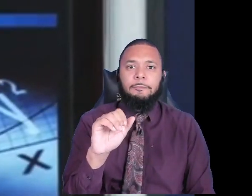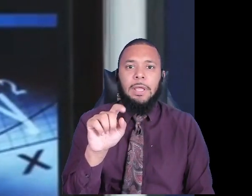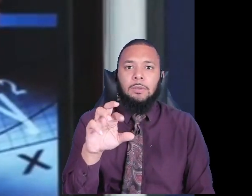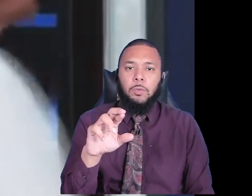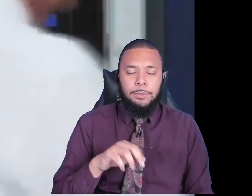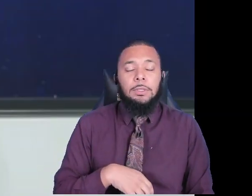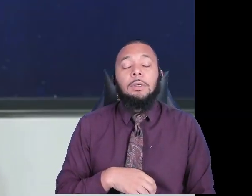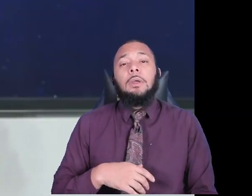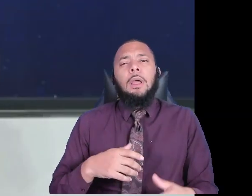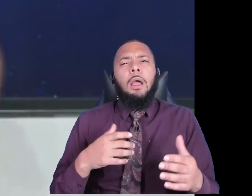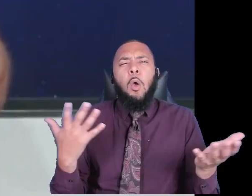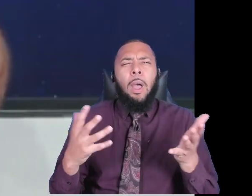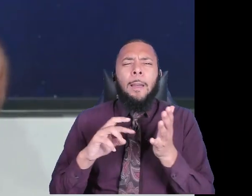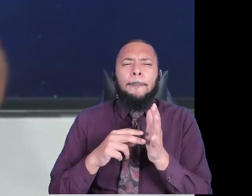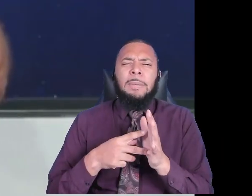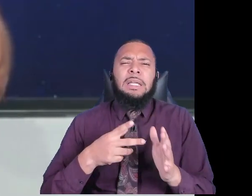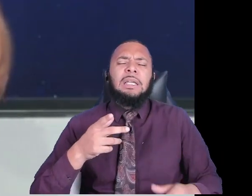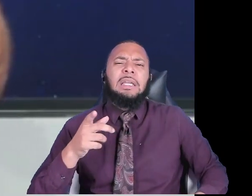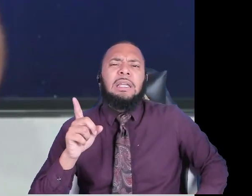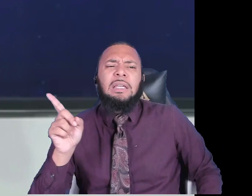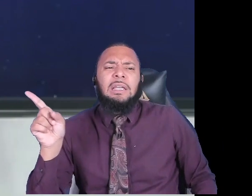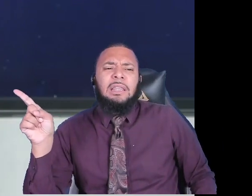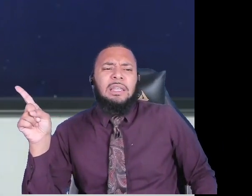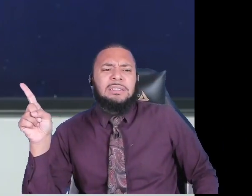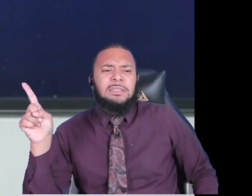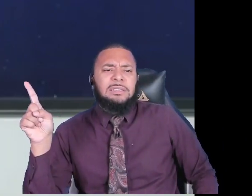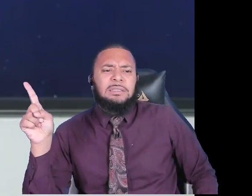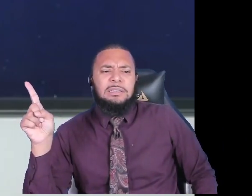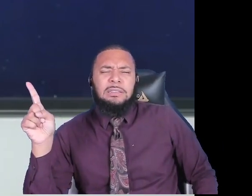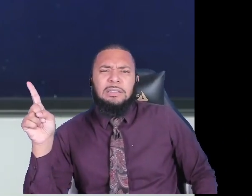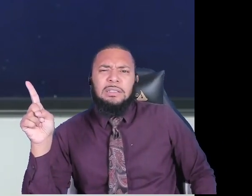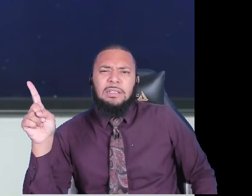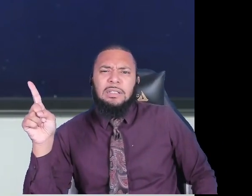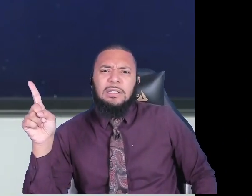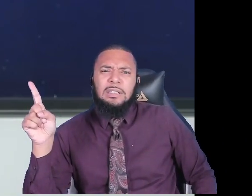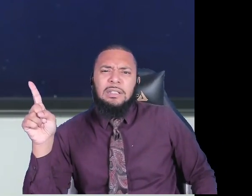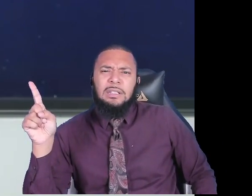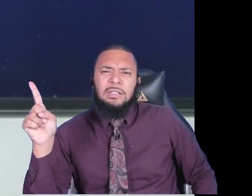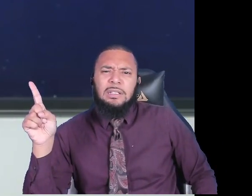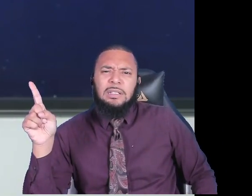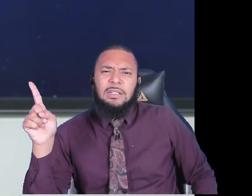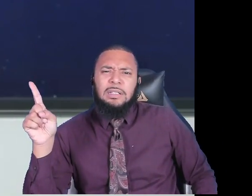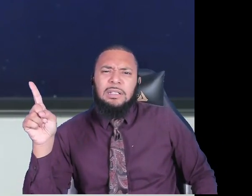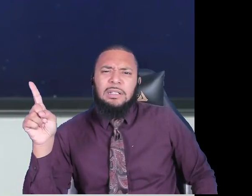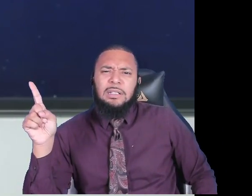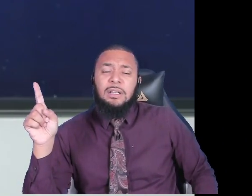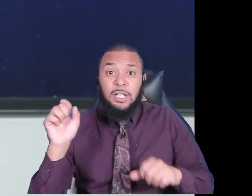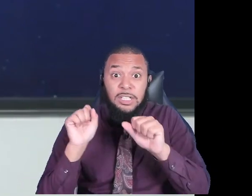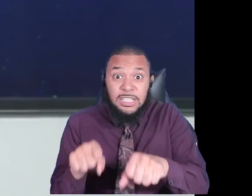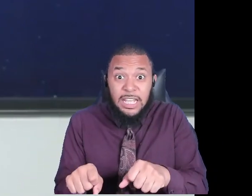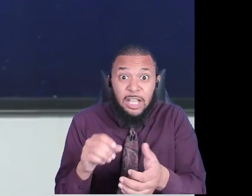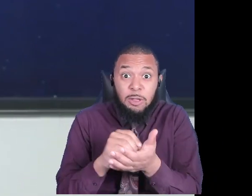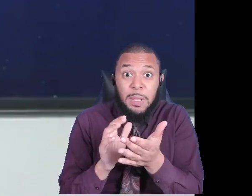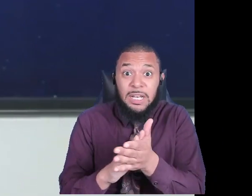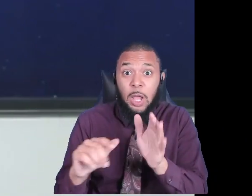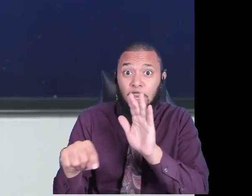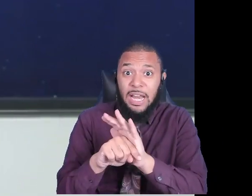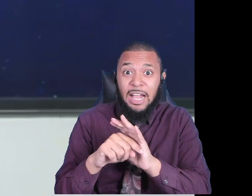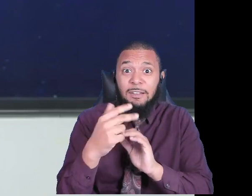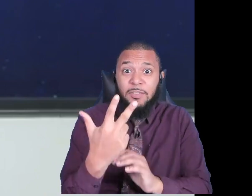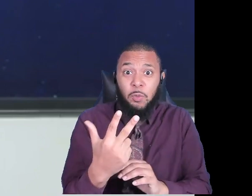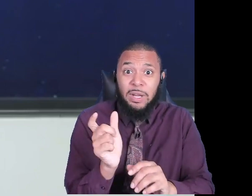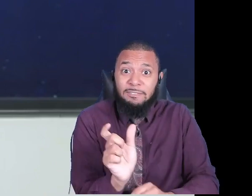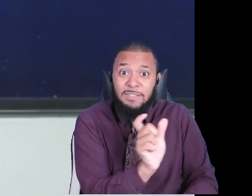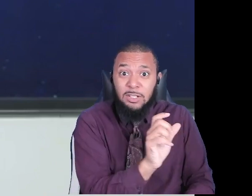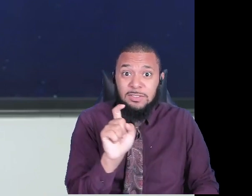But what in the world would something like that mean? Can I write down negative 3 factors